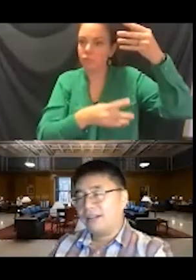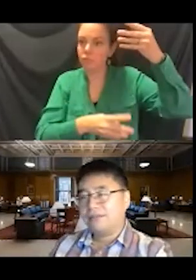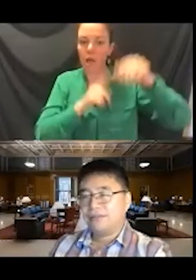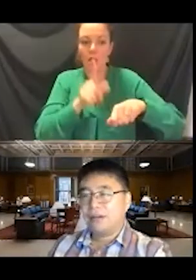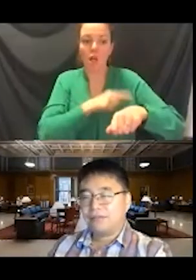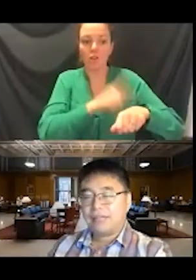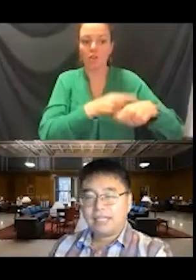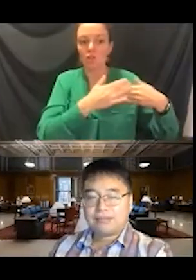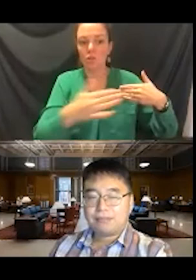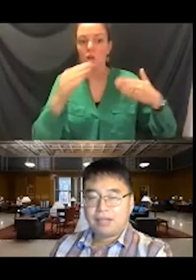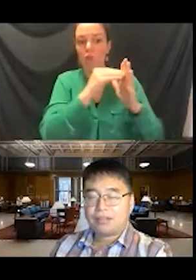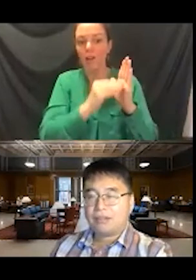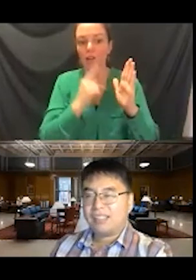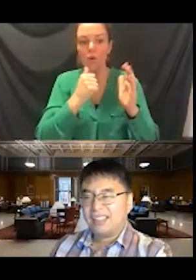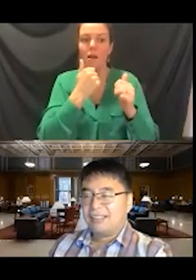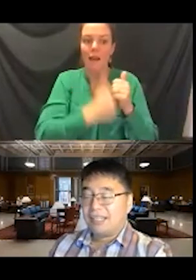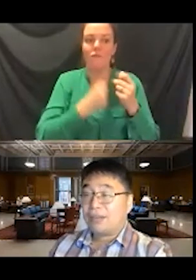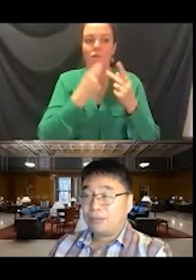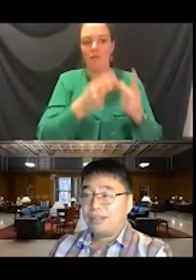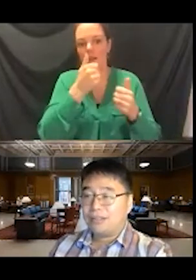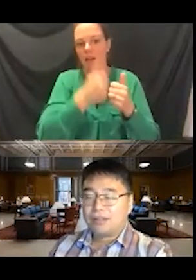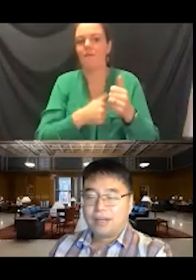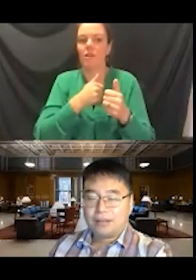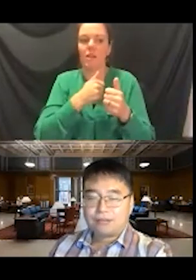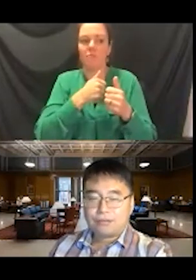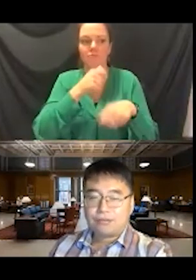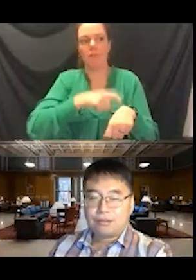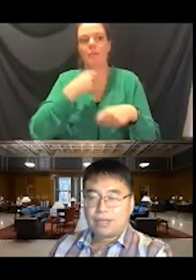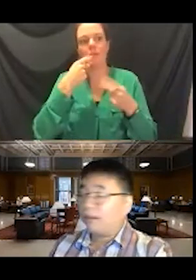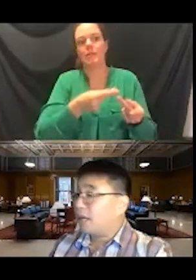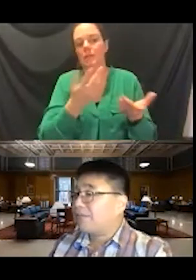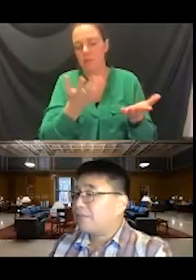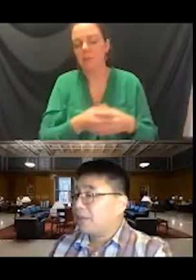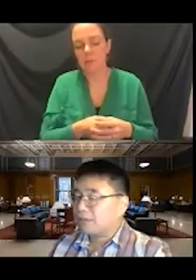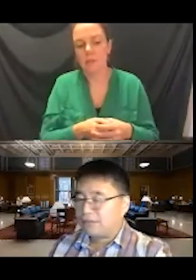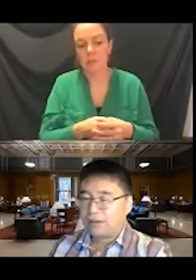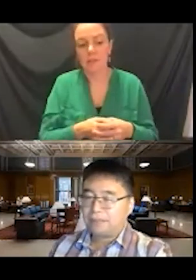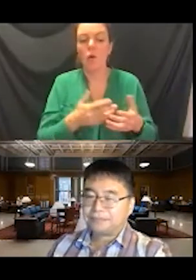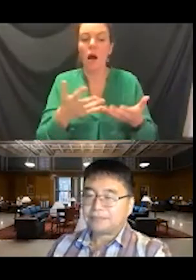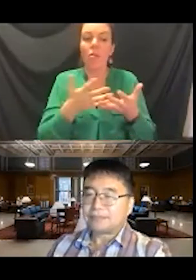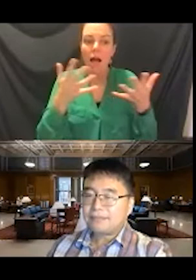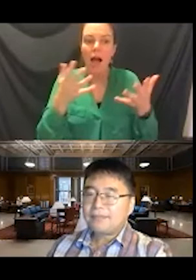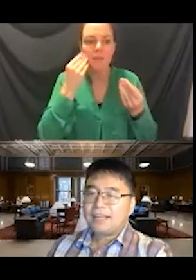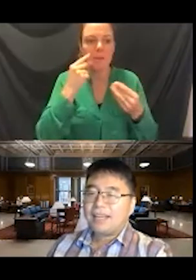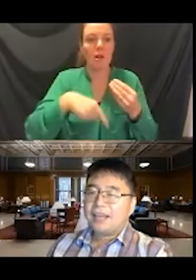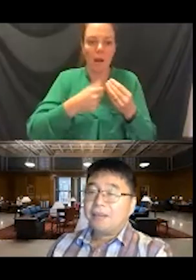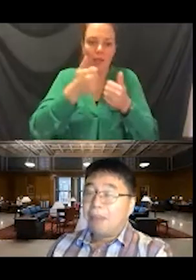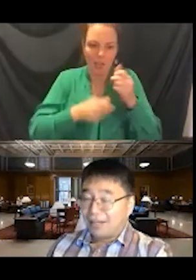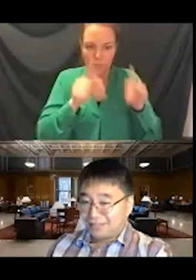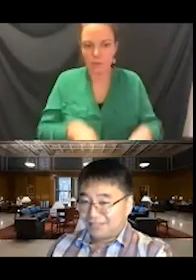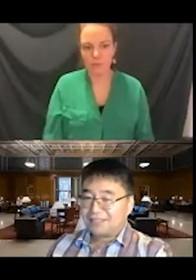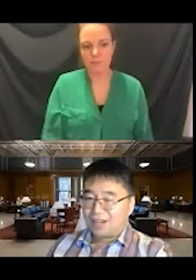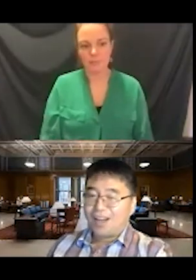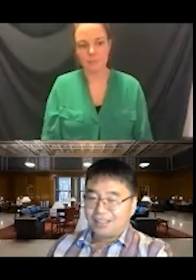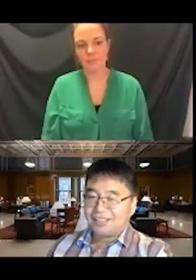record of any given patient that they can really get a lot of information from.